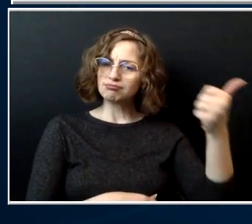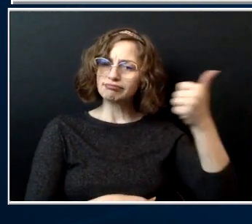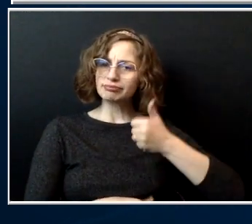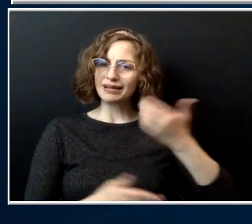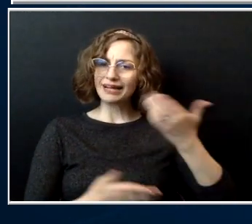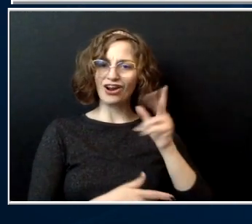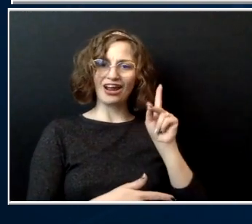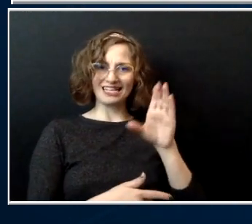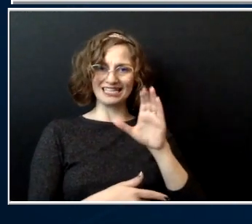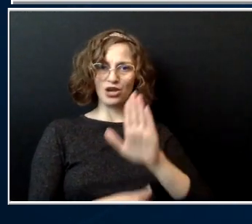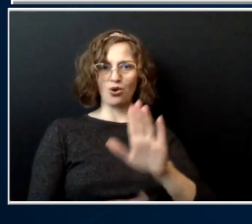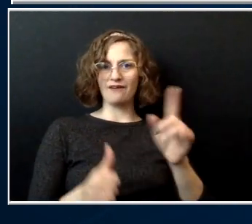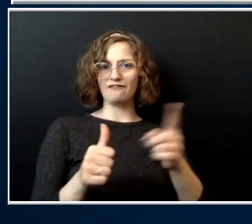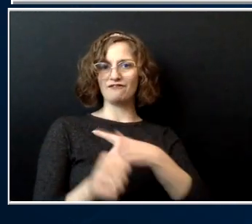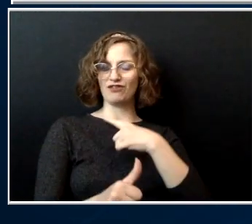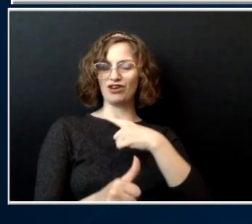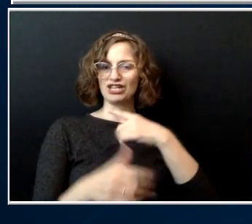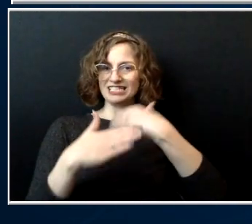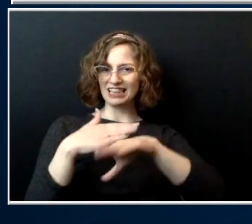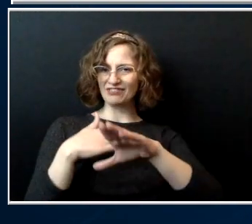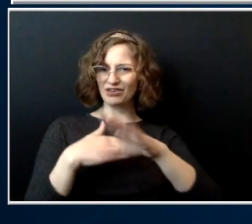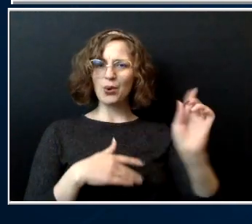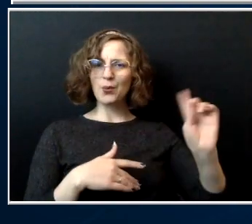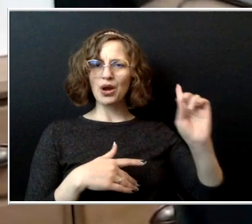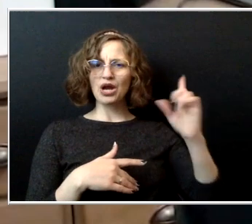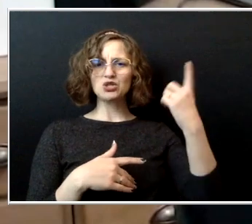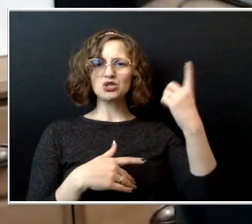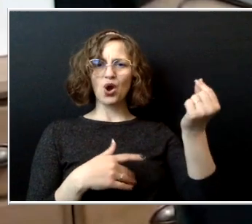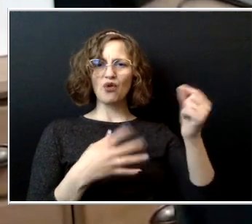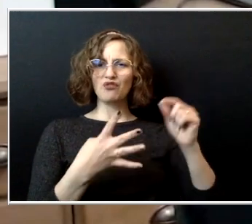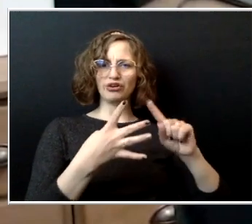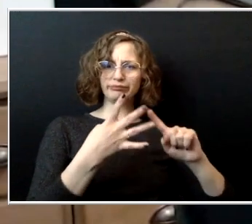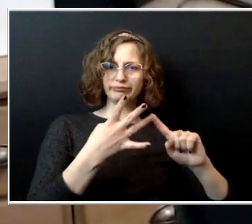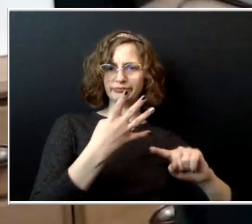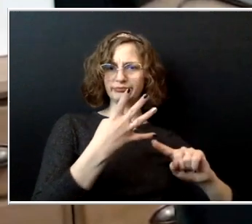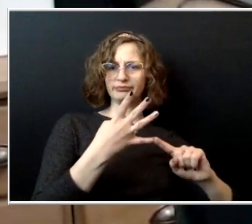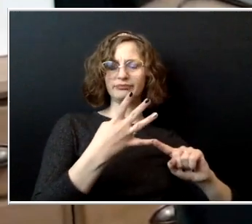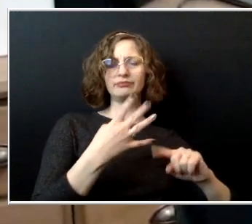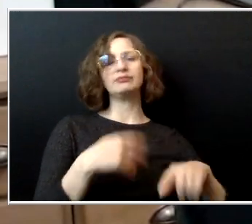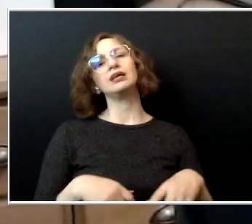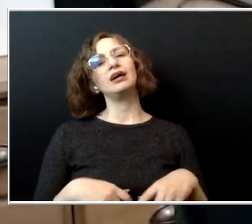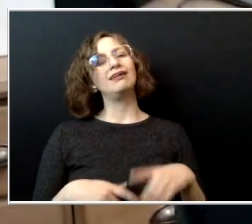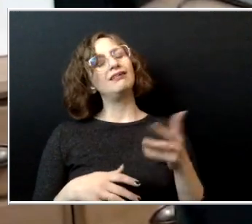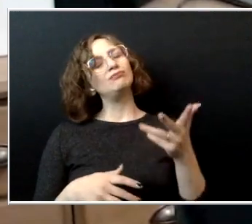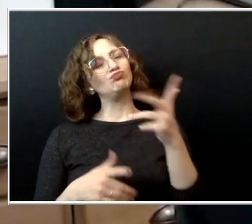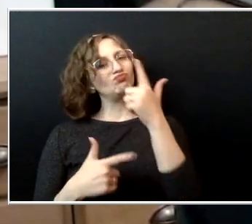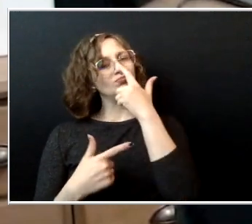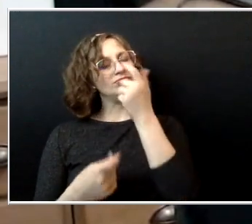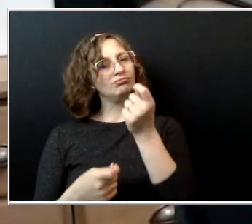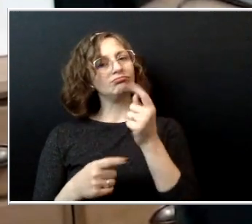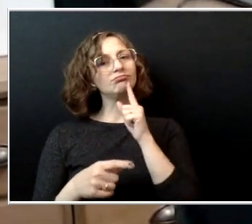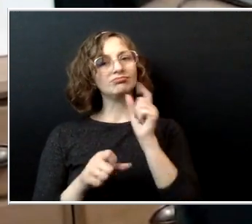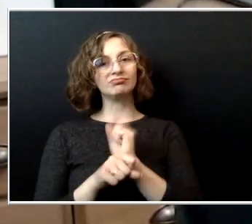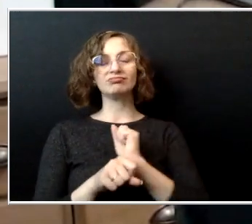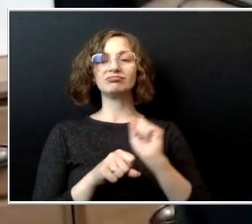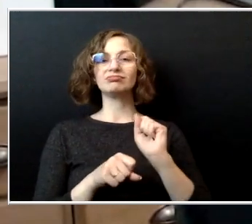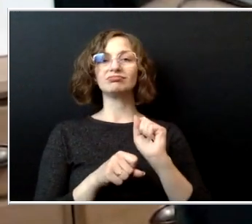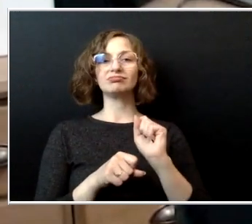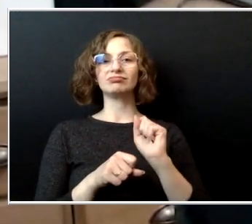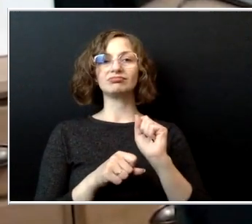Where'd you go for the other 3? So it was kind of interesting because actually when I